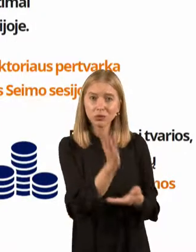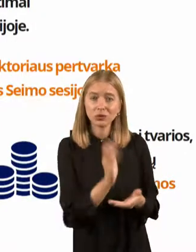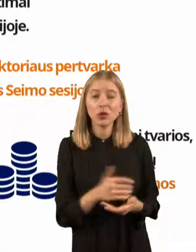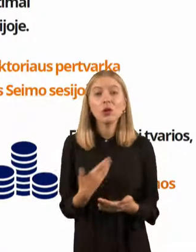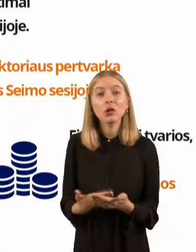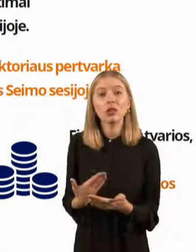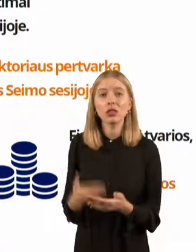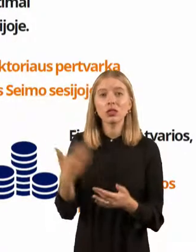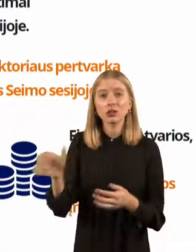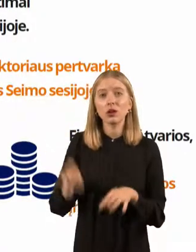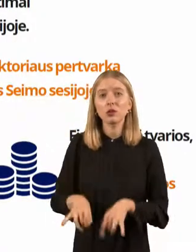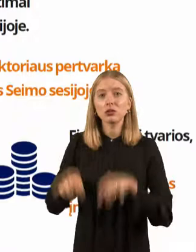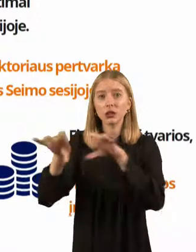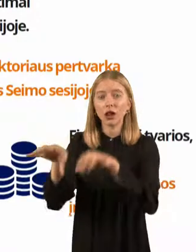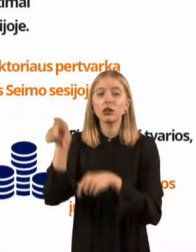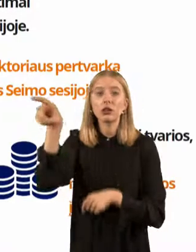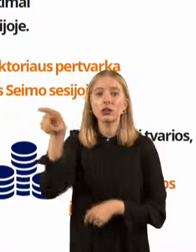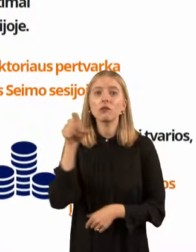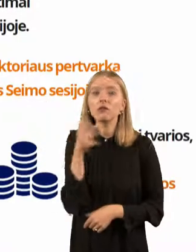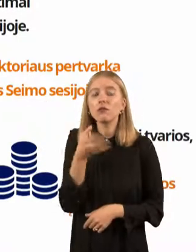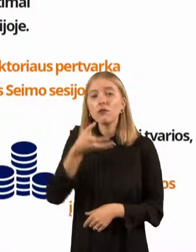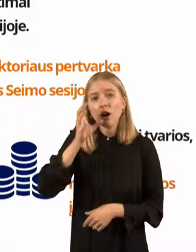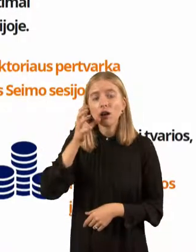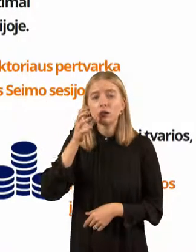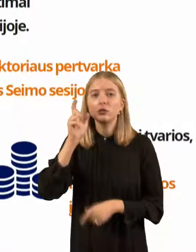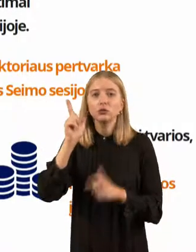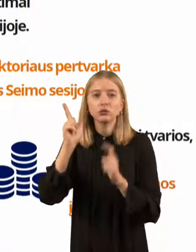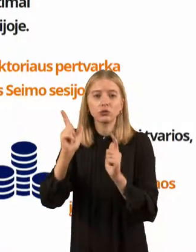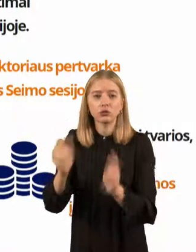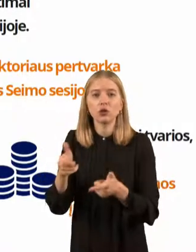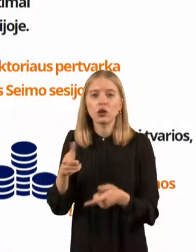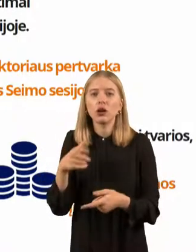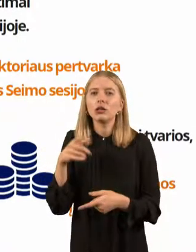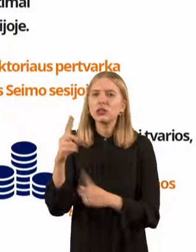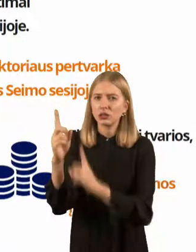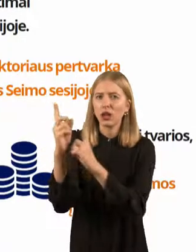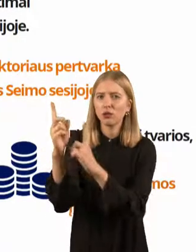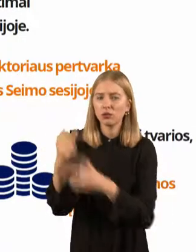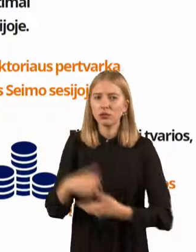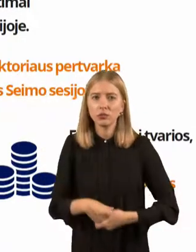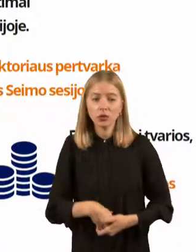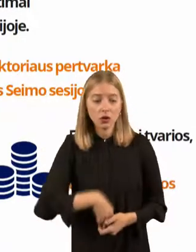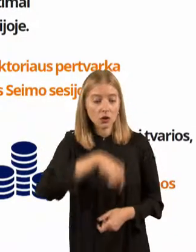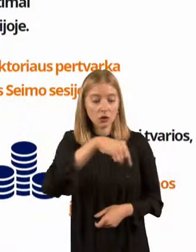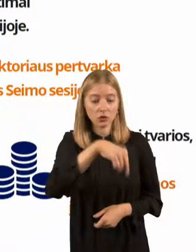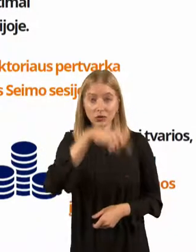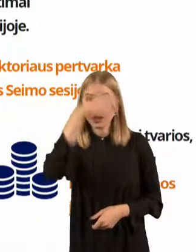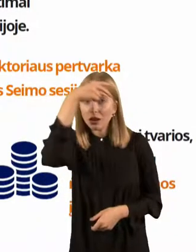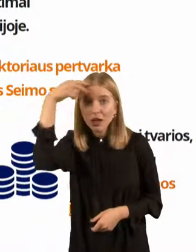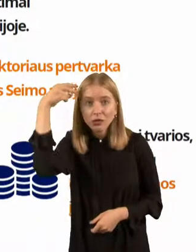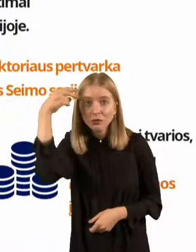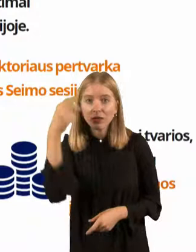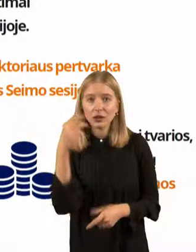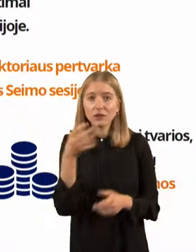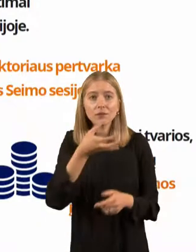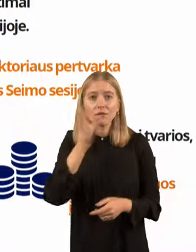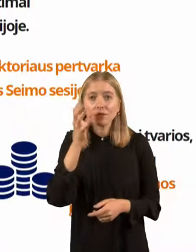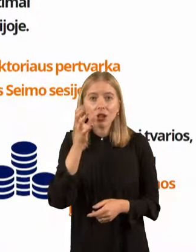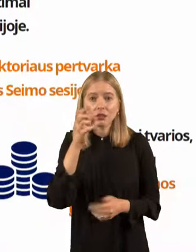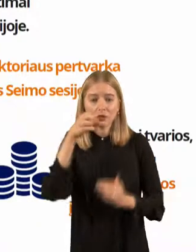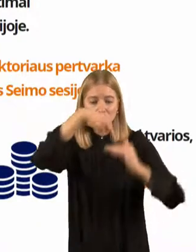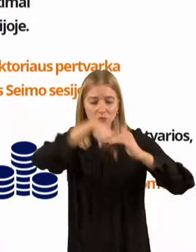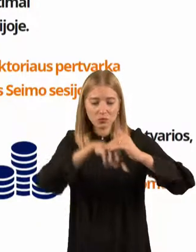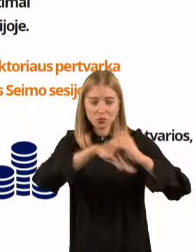now I am making money from selling the resources, not raising sheep. In